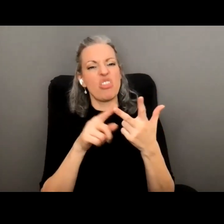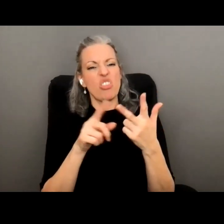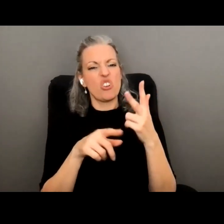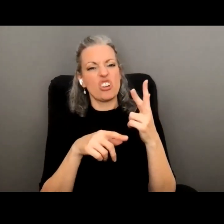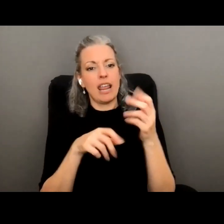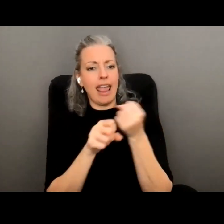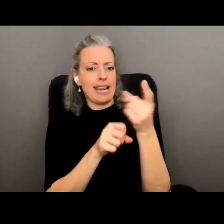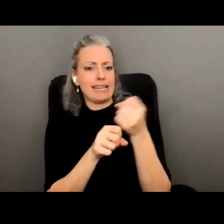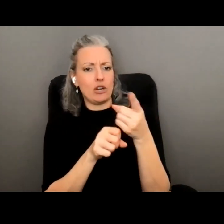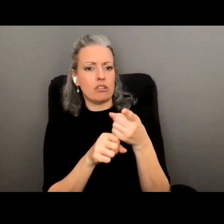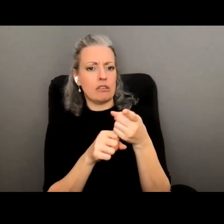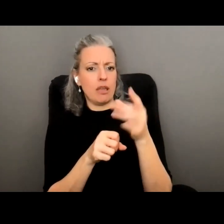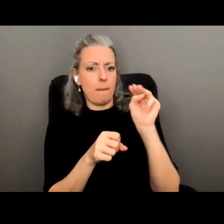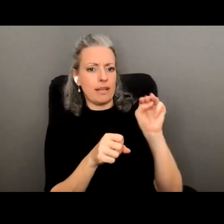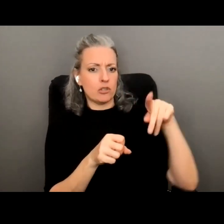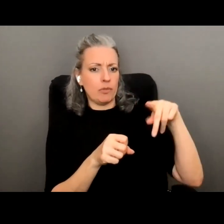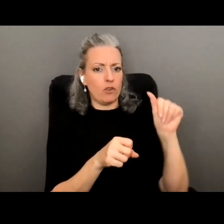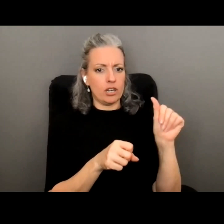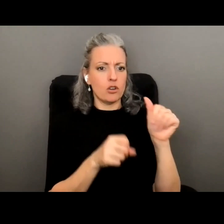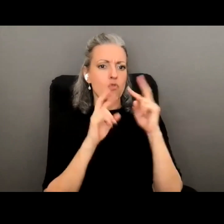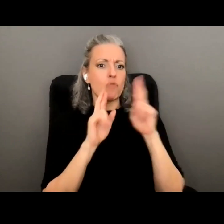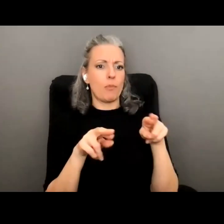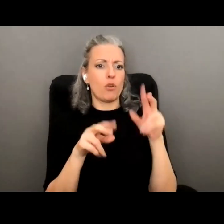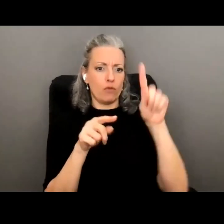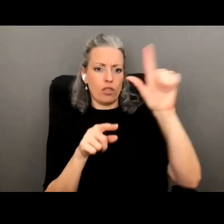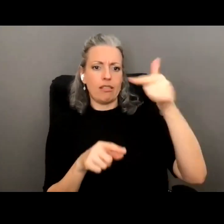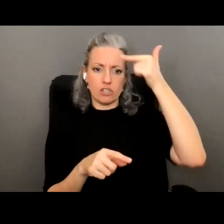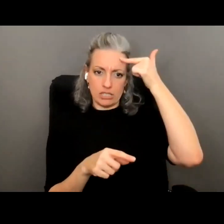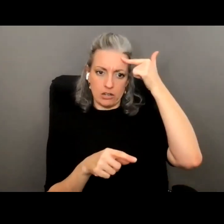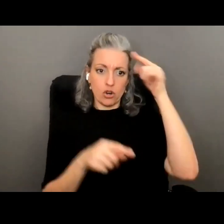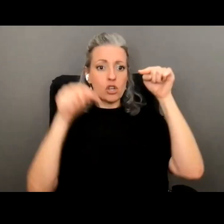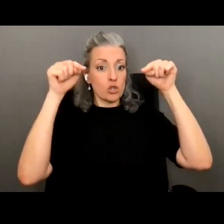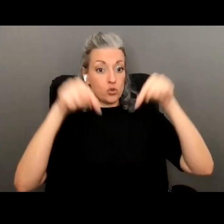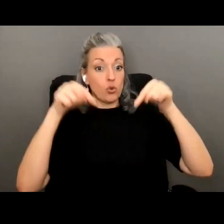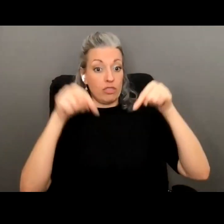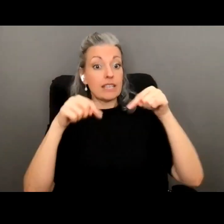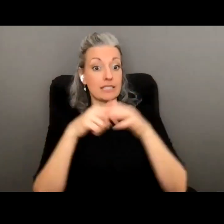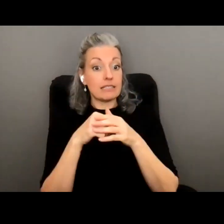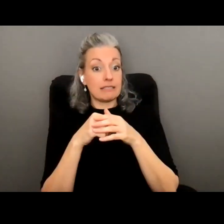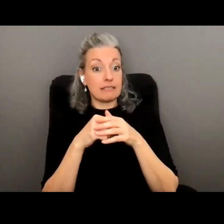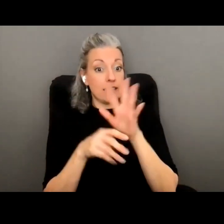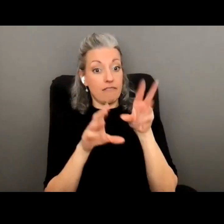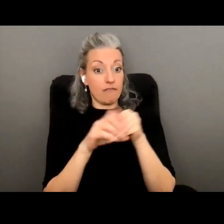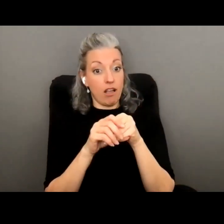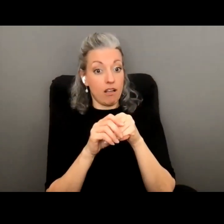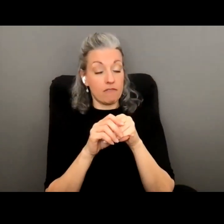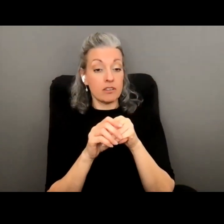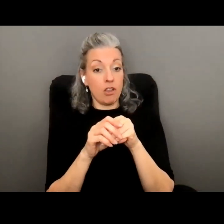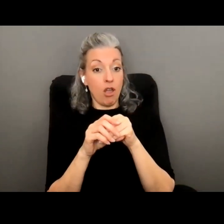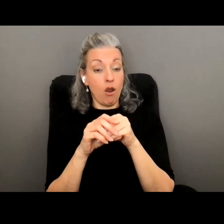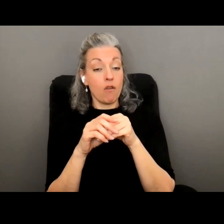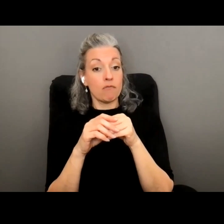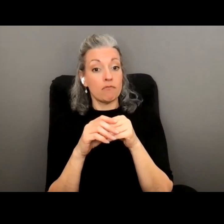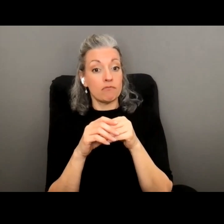Plan for Aging report to the legislature. So this is part of our statutory requirement